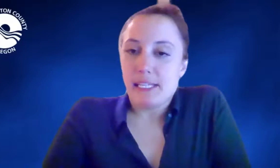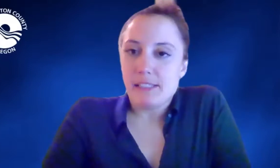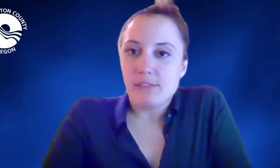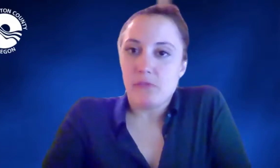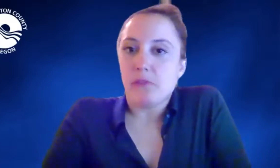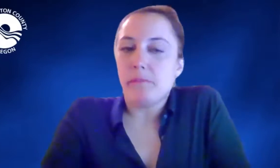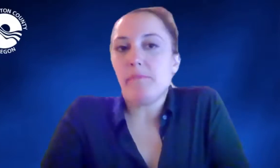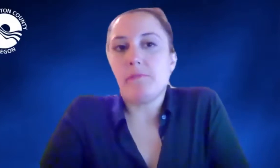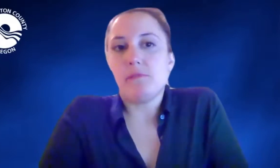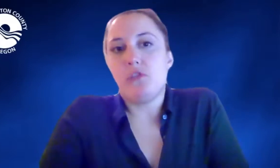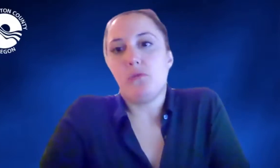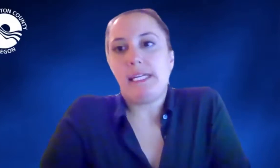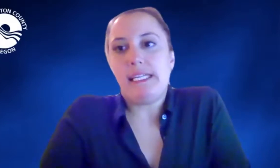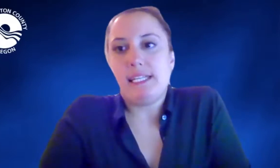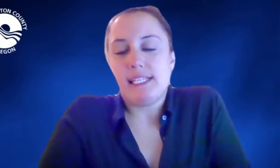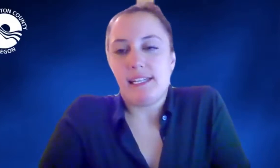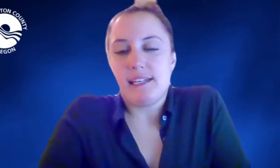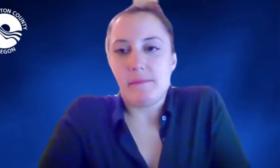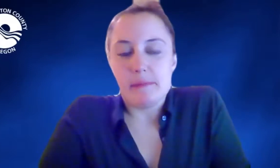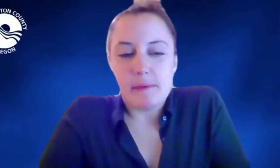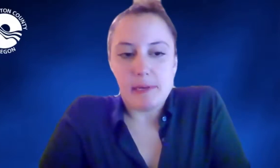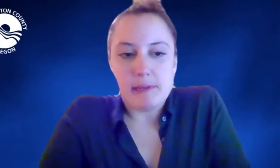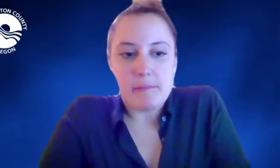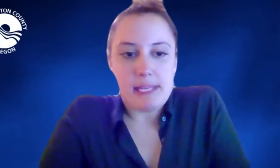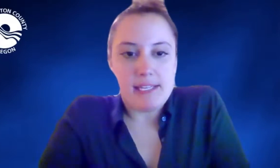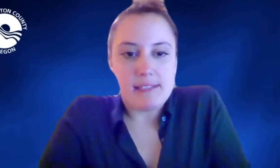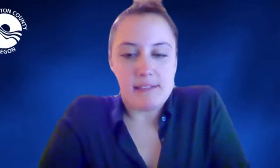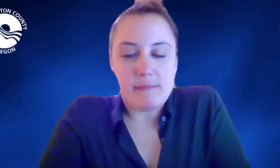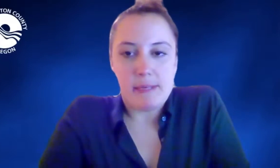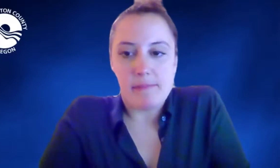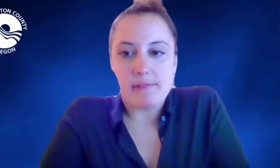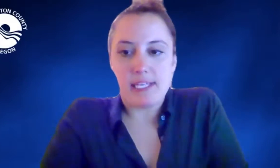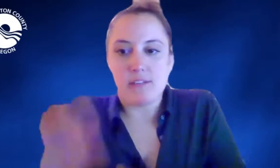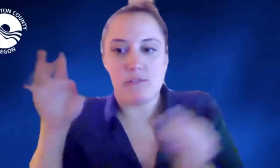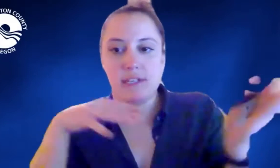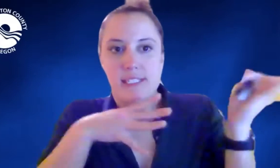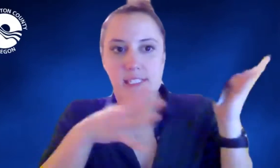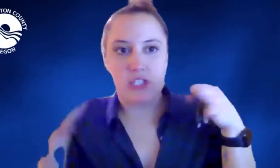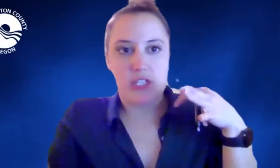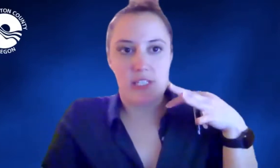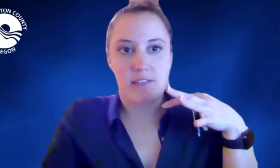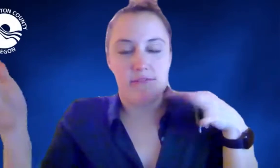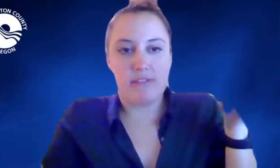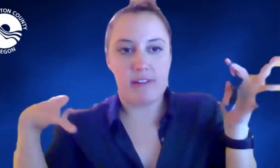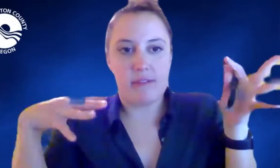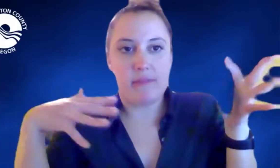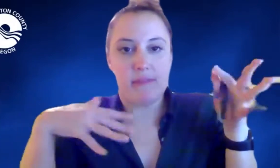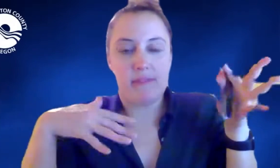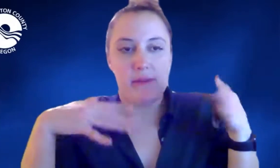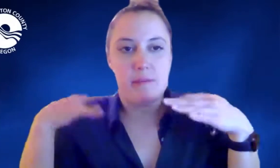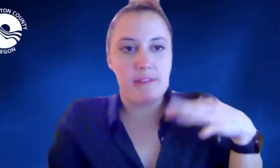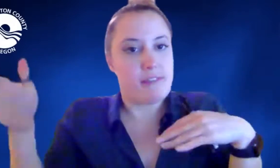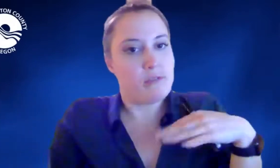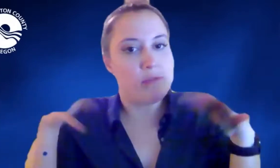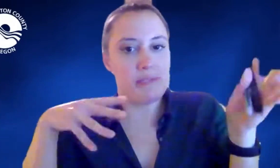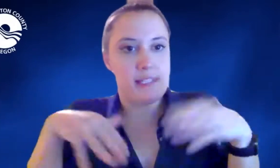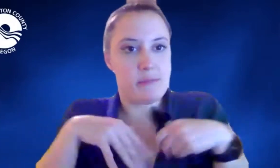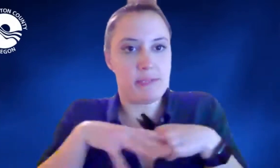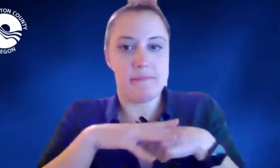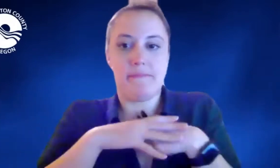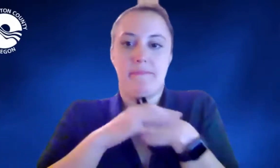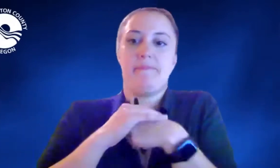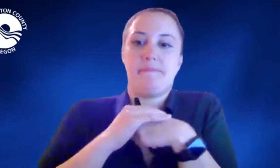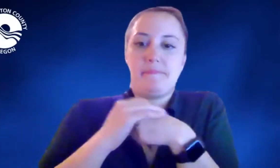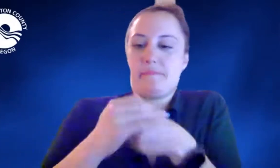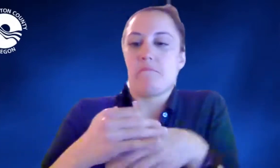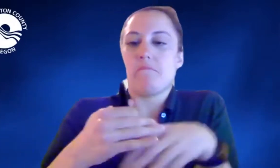giving space for people to join about a minute so that people can transition from their previous room into